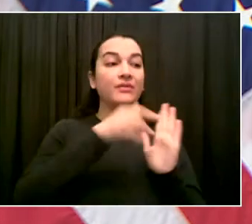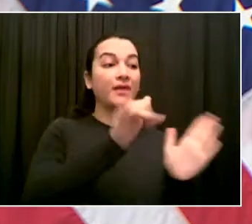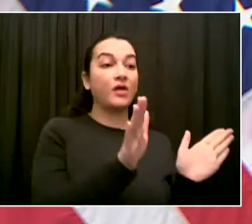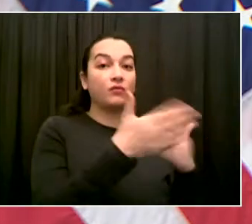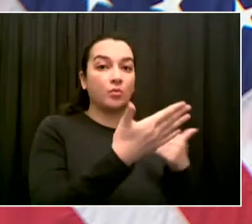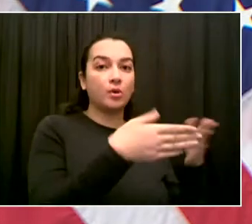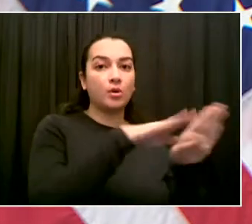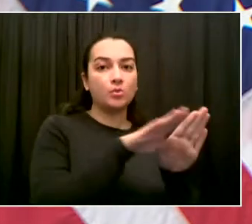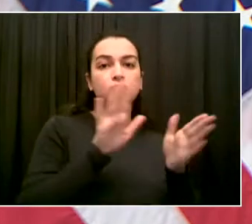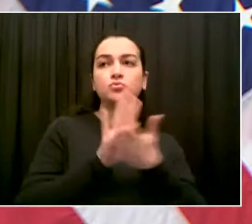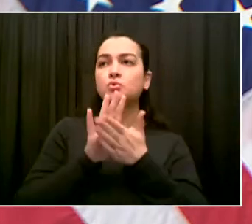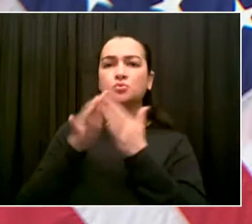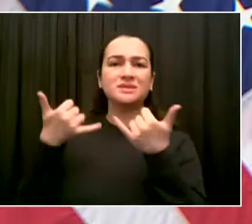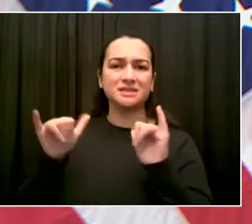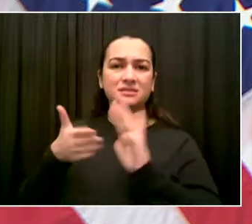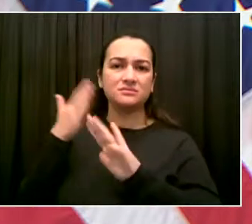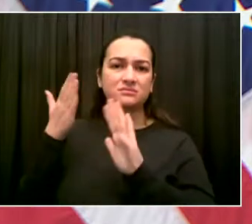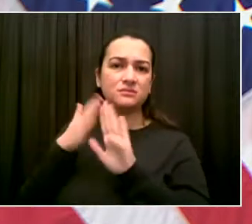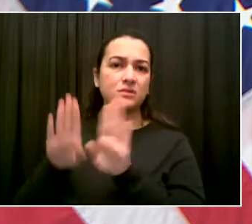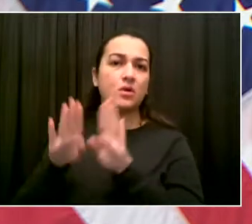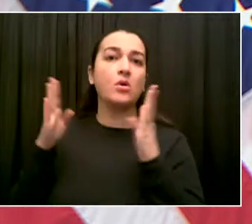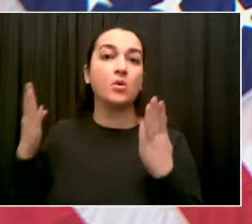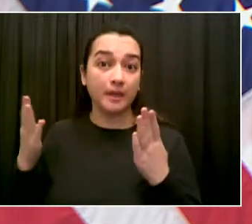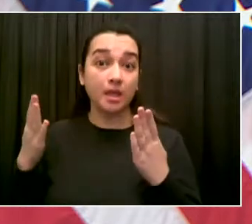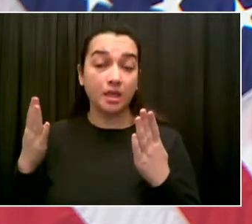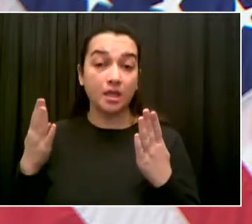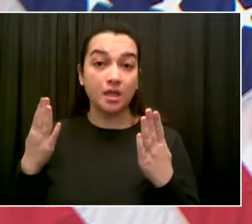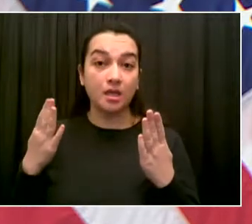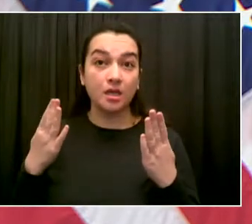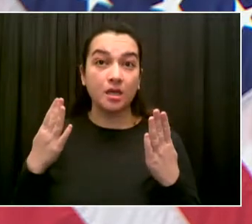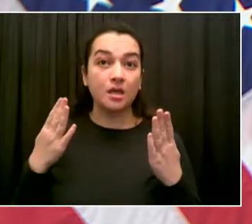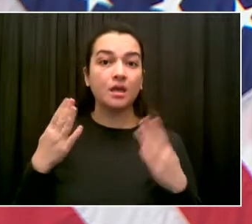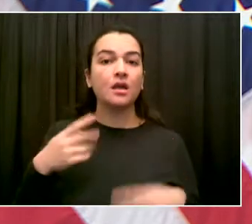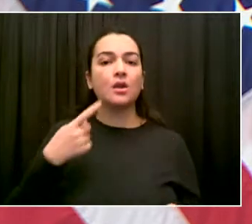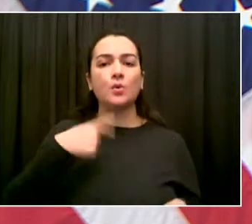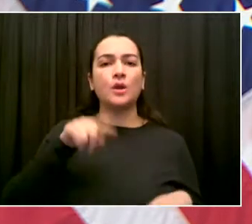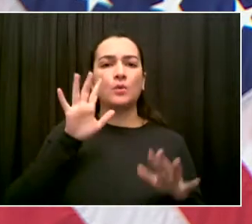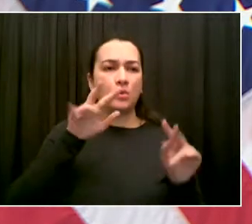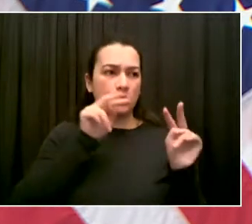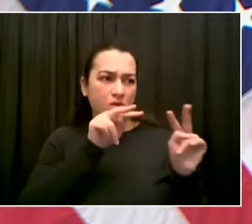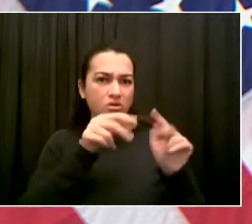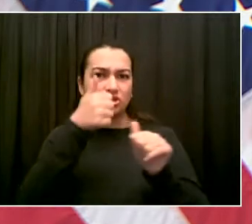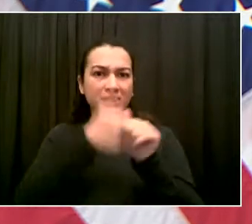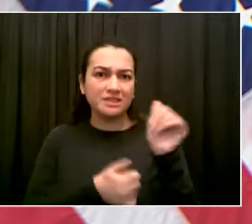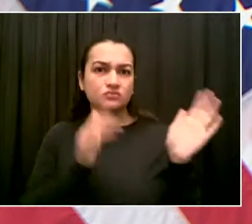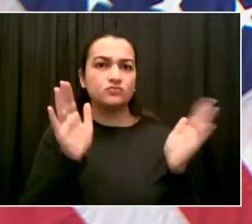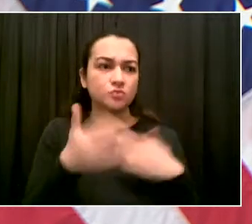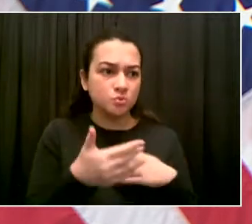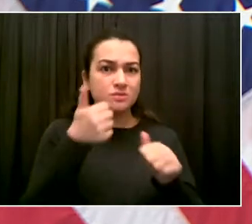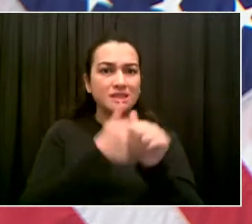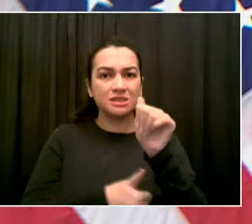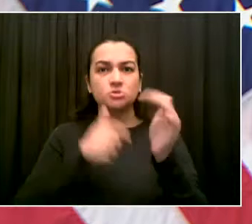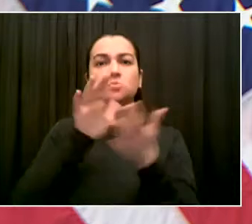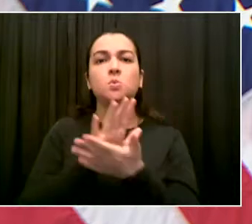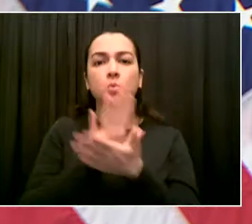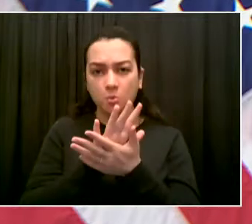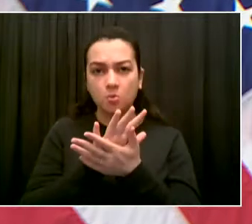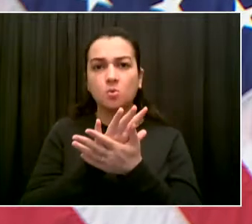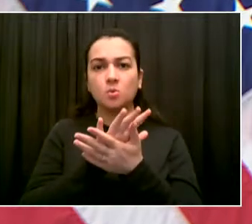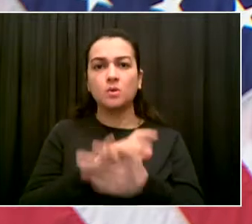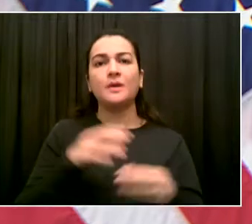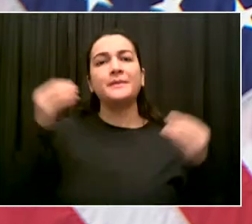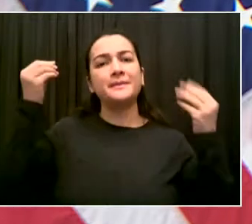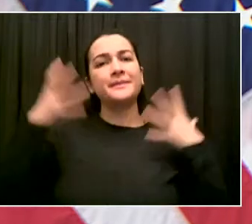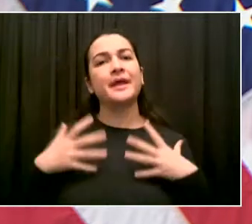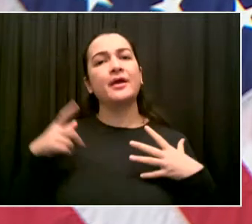is ongoing. And I know all of the parents, along with me, are shouting a big hooray for that. To be clear, classroom